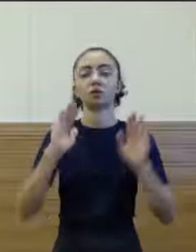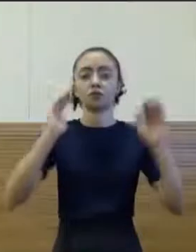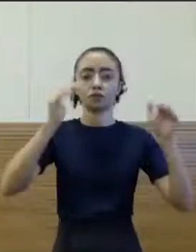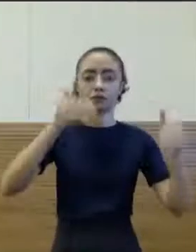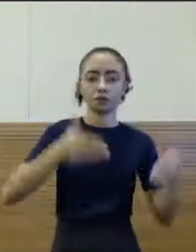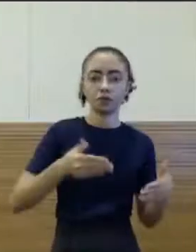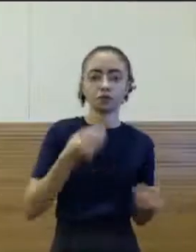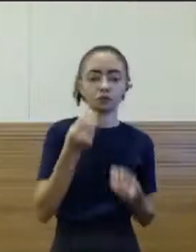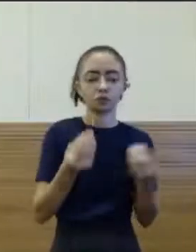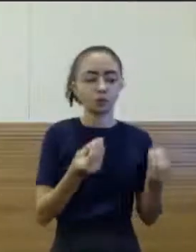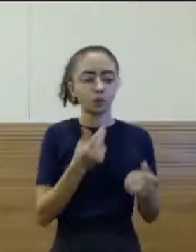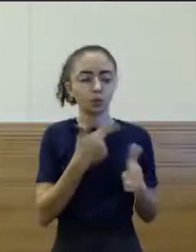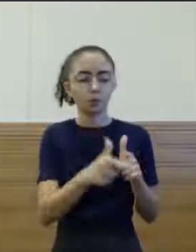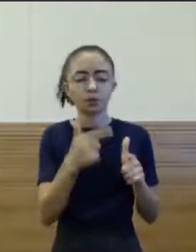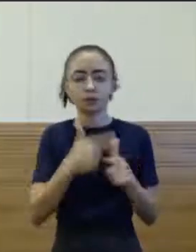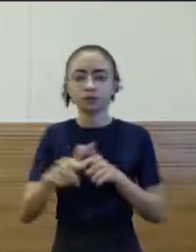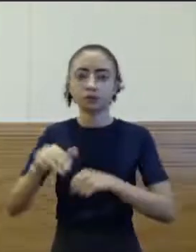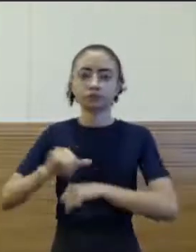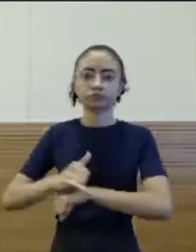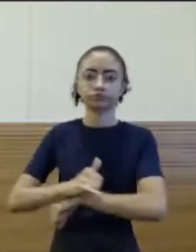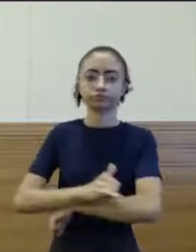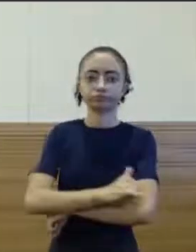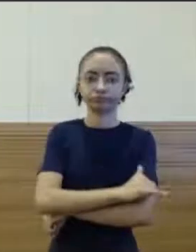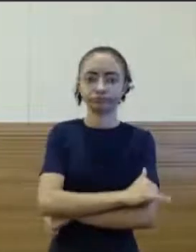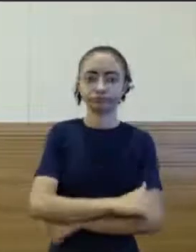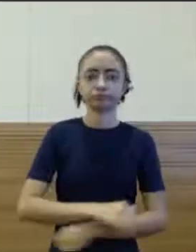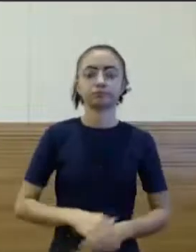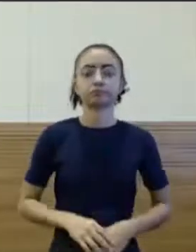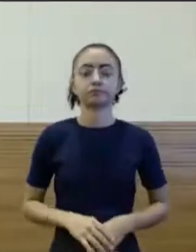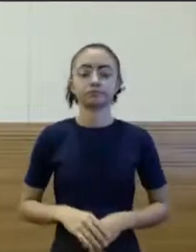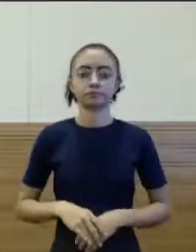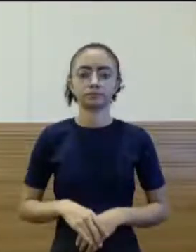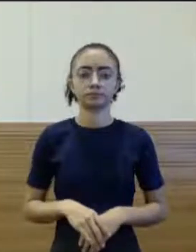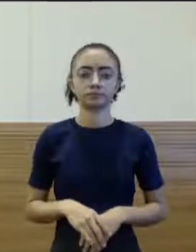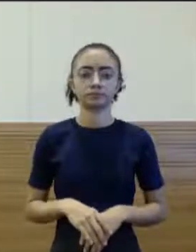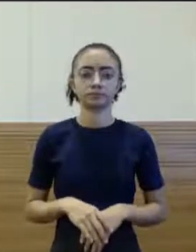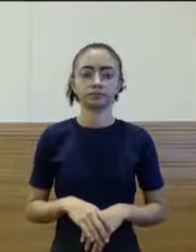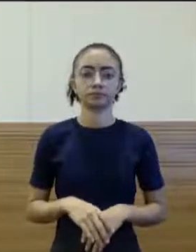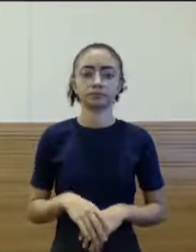to this overweight and obesity and malnutrition,